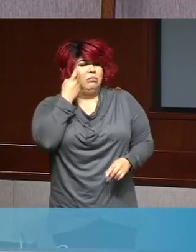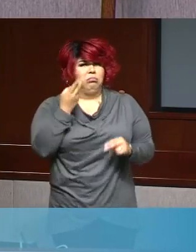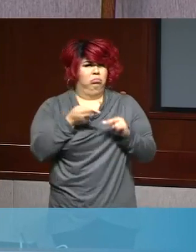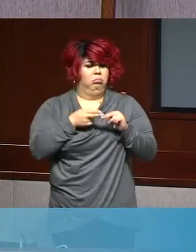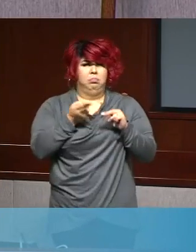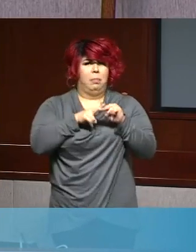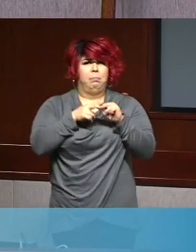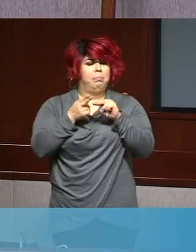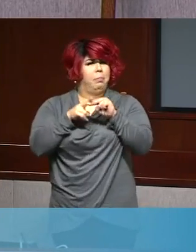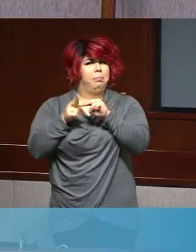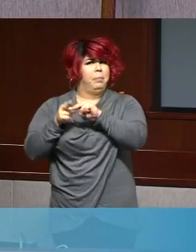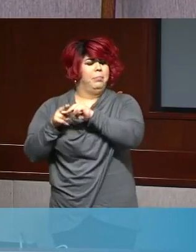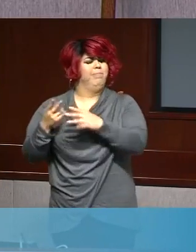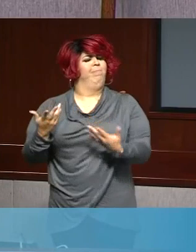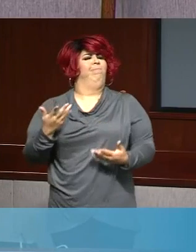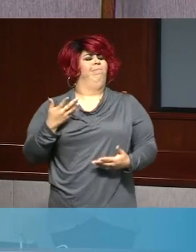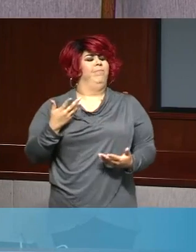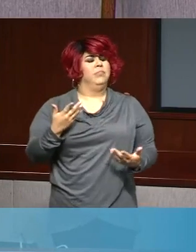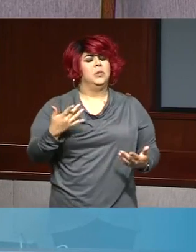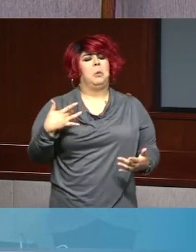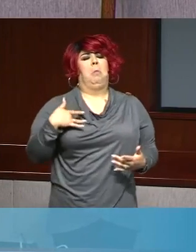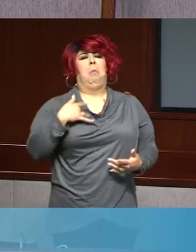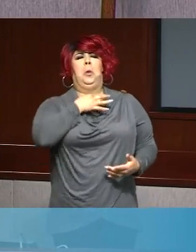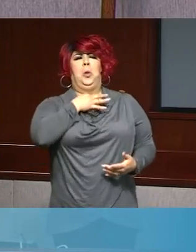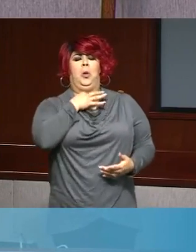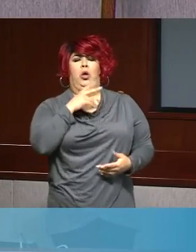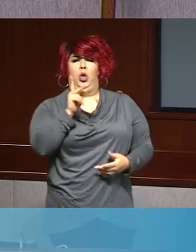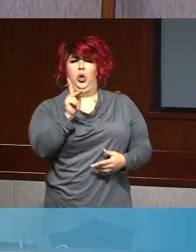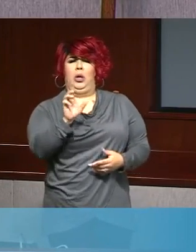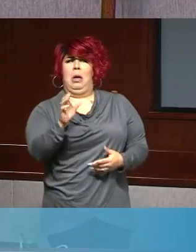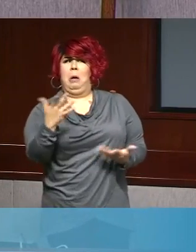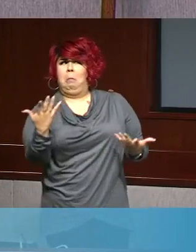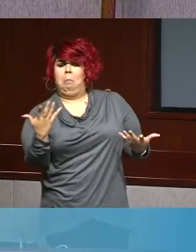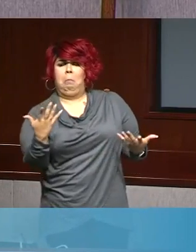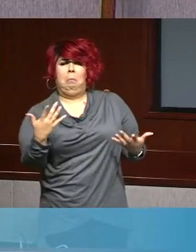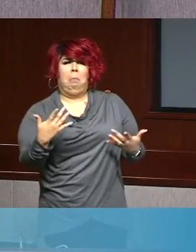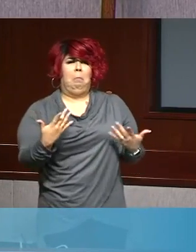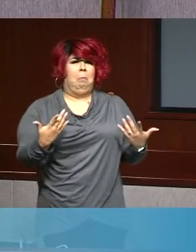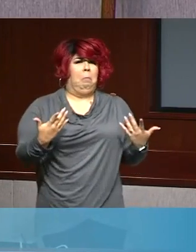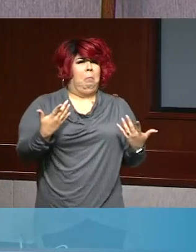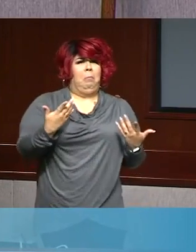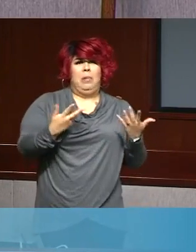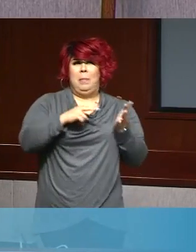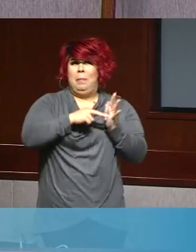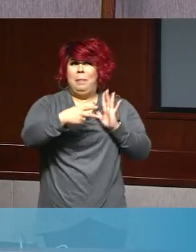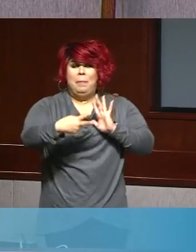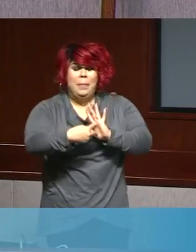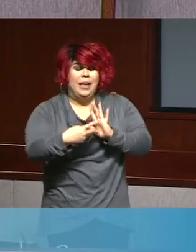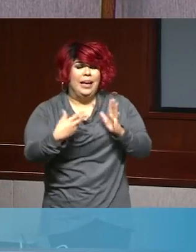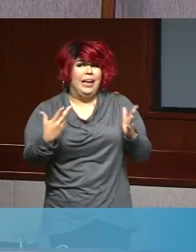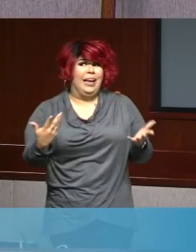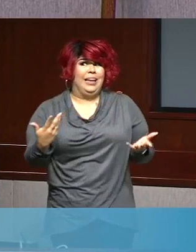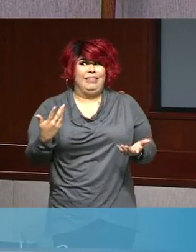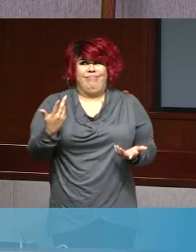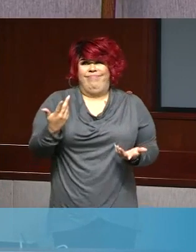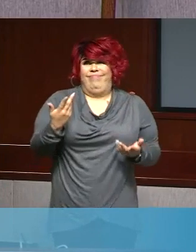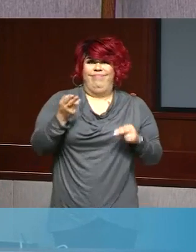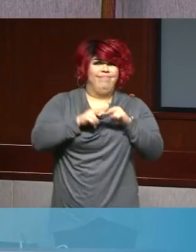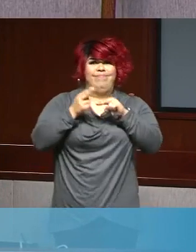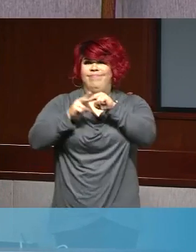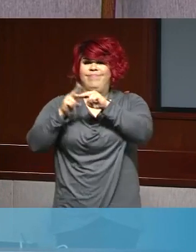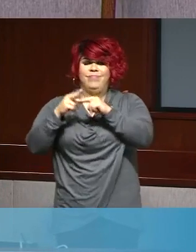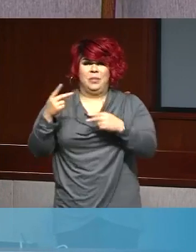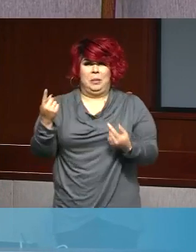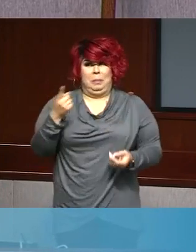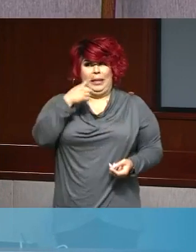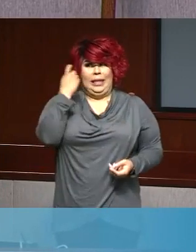increased. My question is, what does the county make of that? Is this possibly a result of